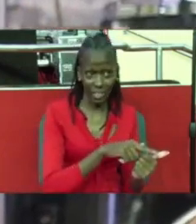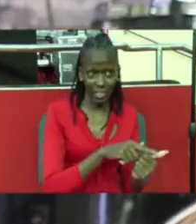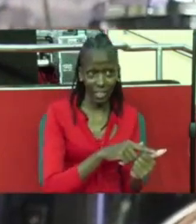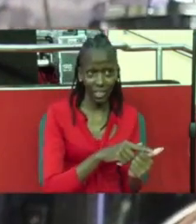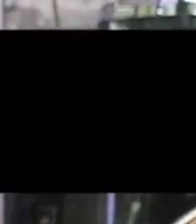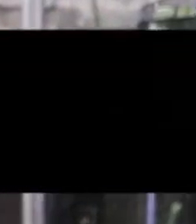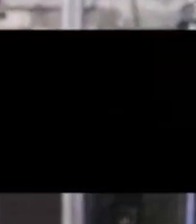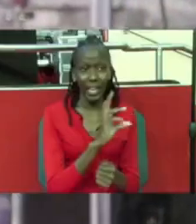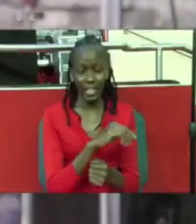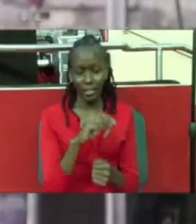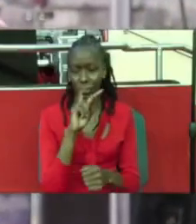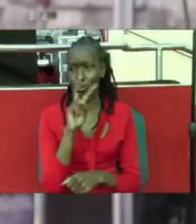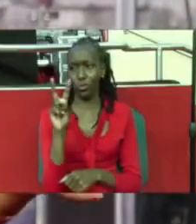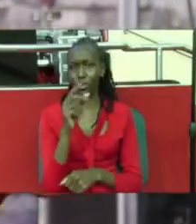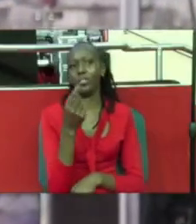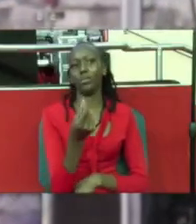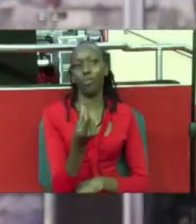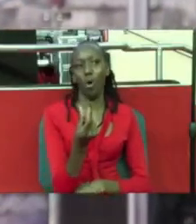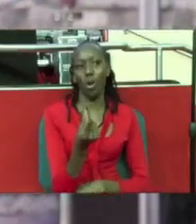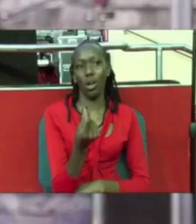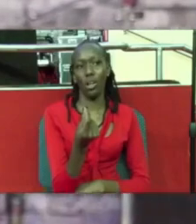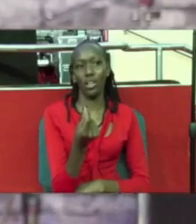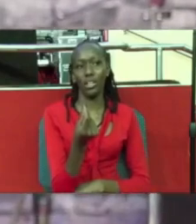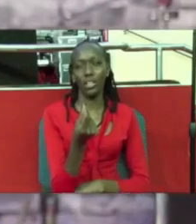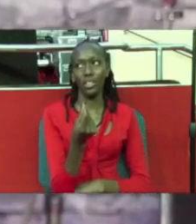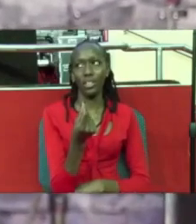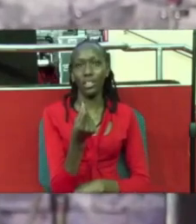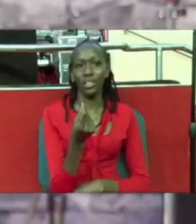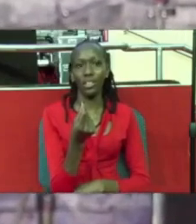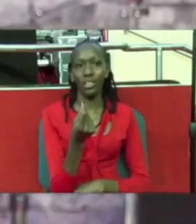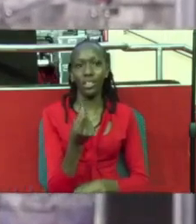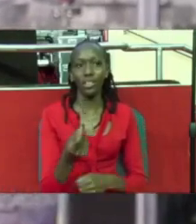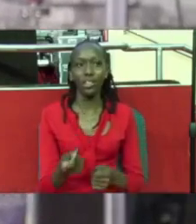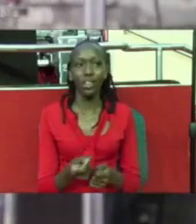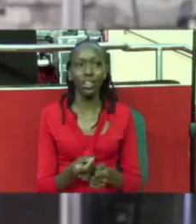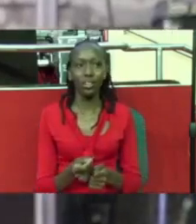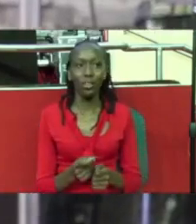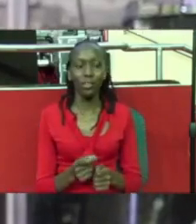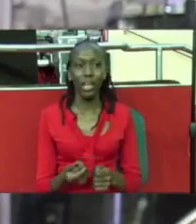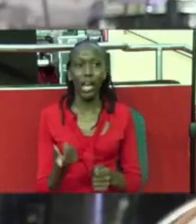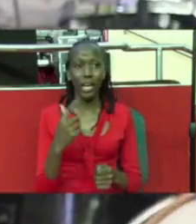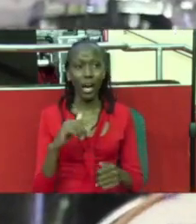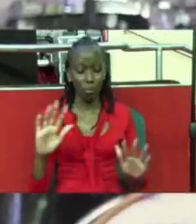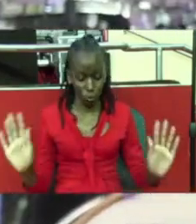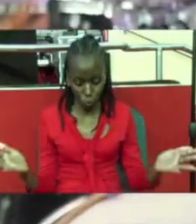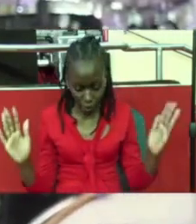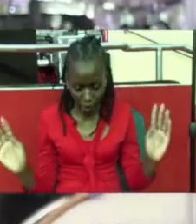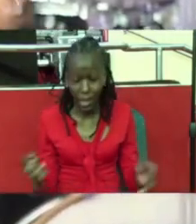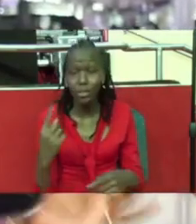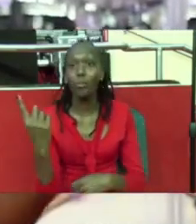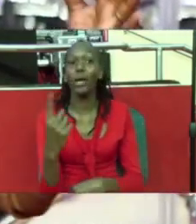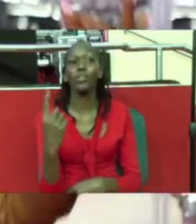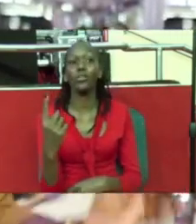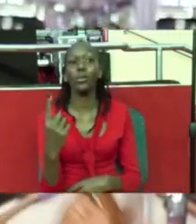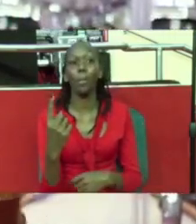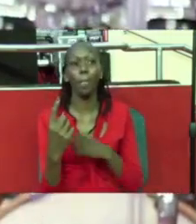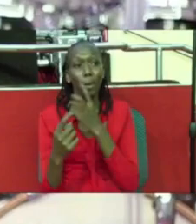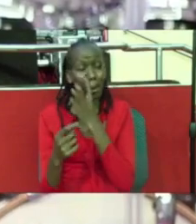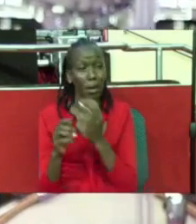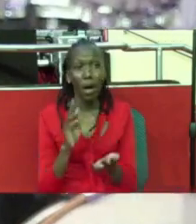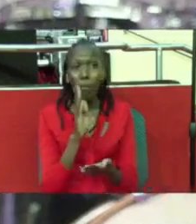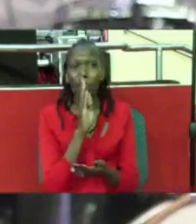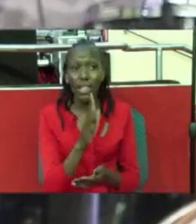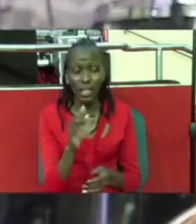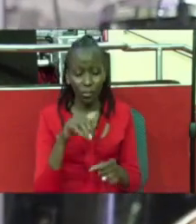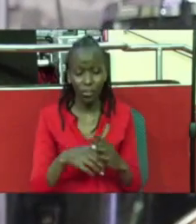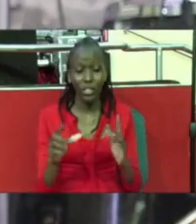This little. Aha, hiki kidogo. Can it mount to anything? Je, inaweza kuwa chochote? I came to encourage somebody. Nimekuja kukutia mtu. Believe the word of God this